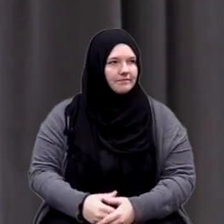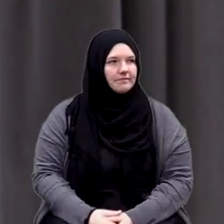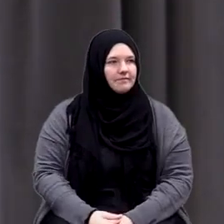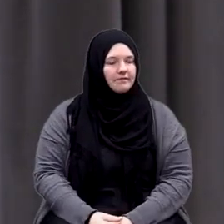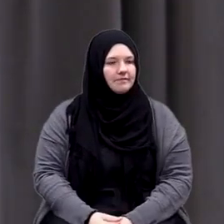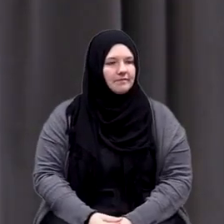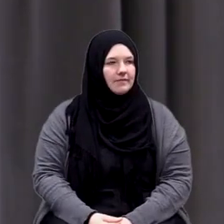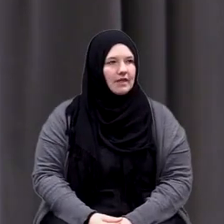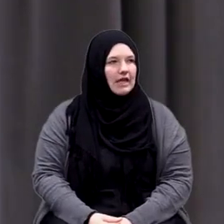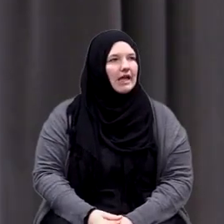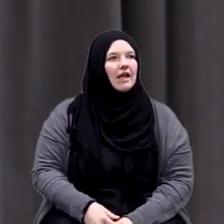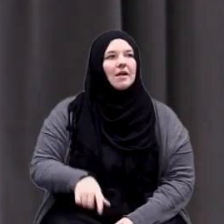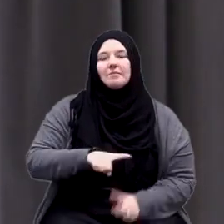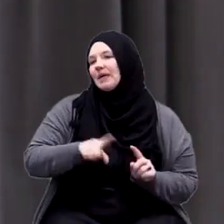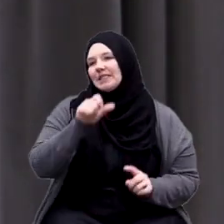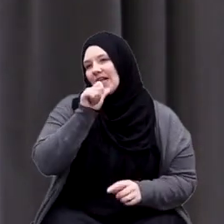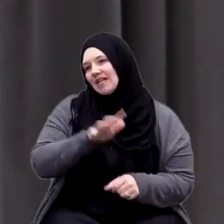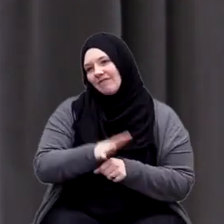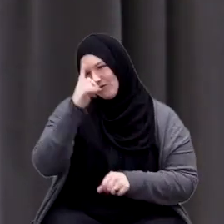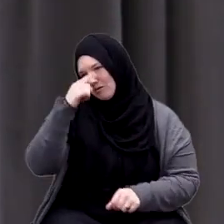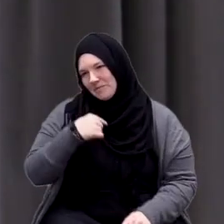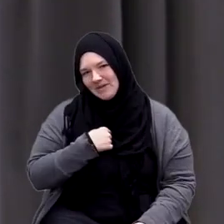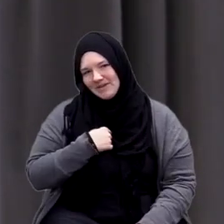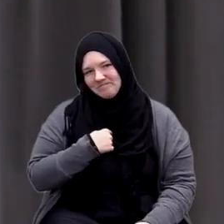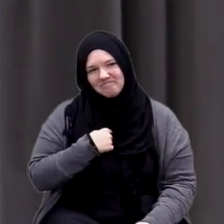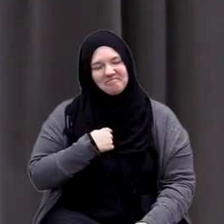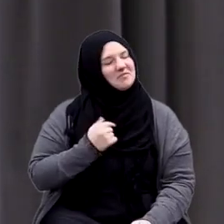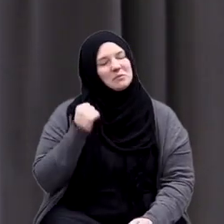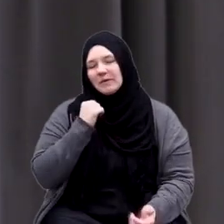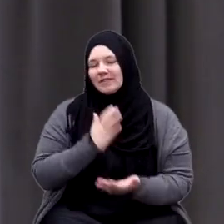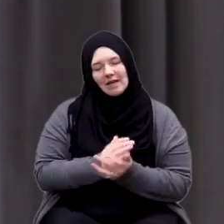But this will not be enough for me. I will not stop